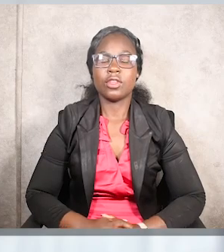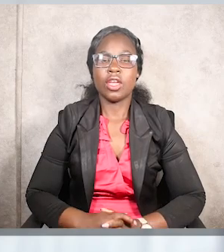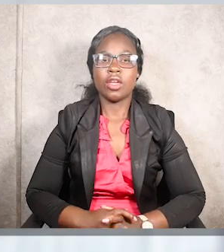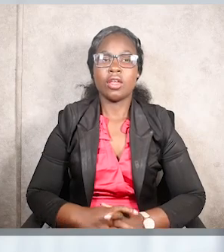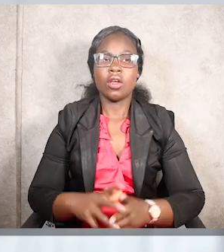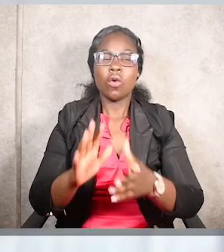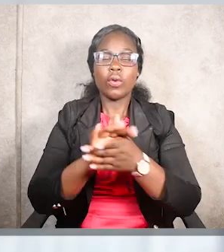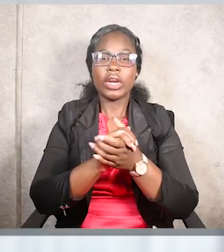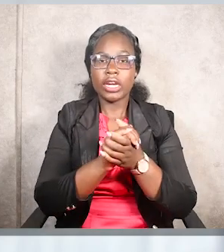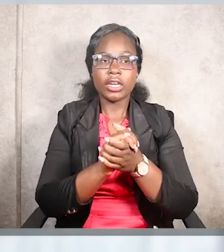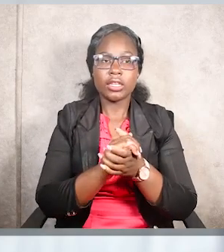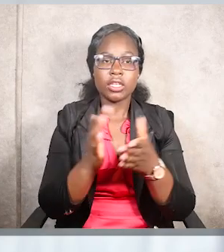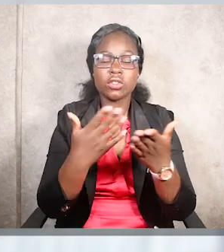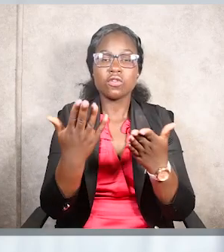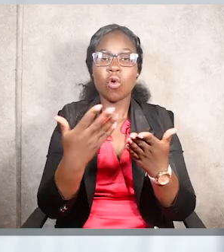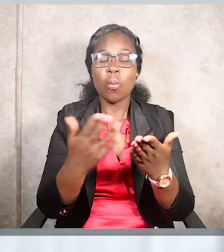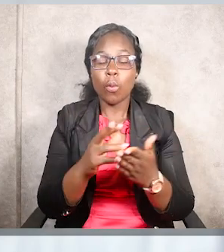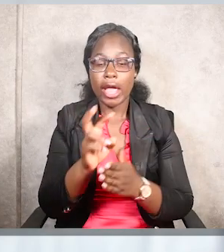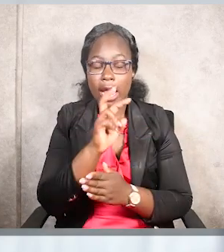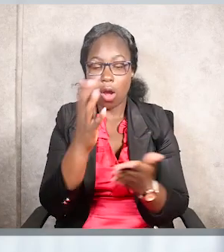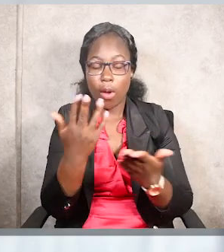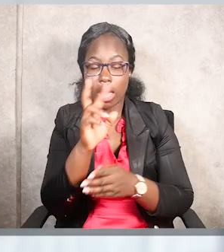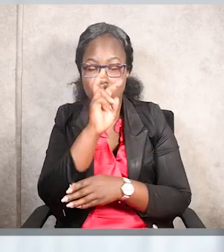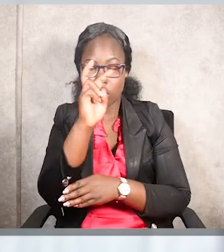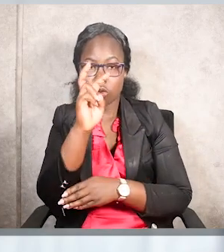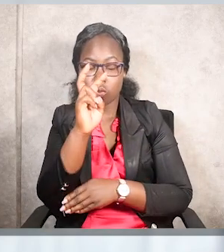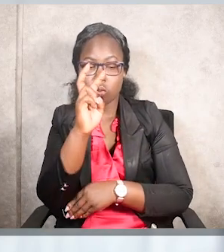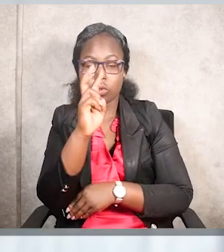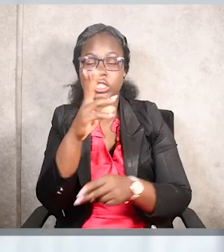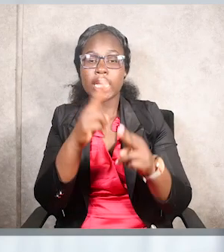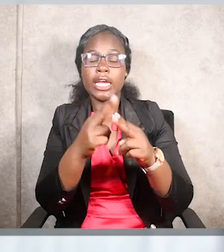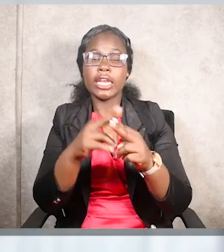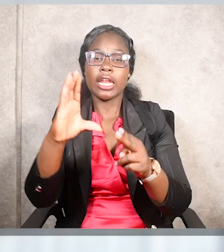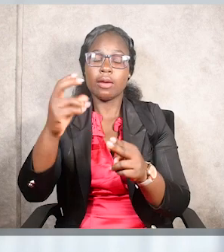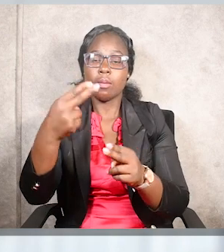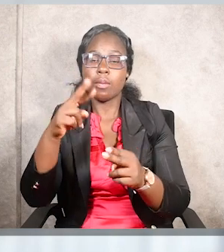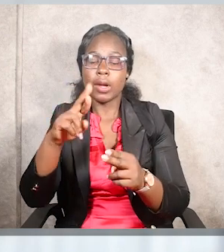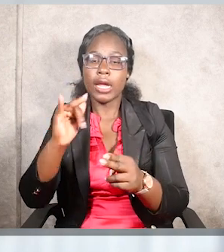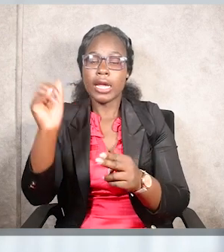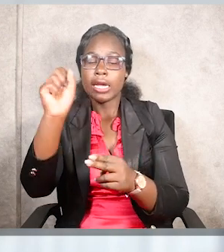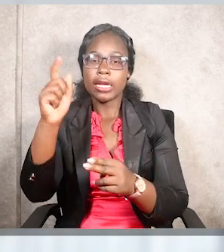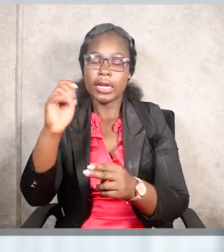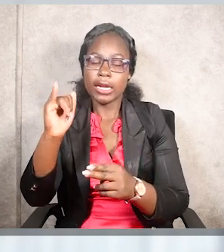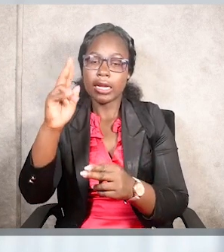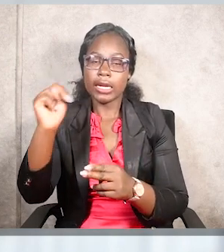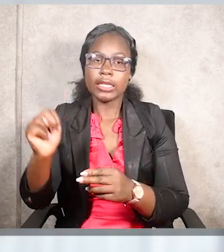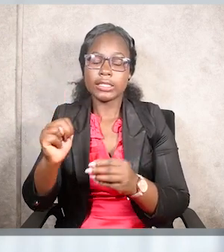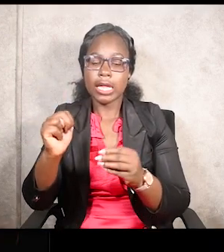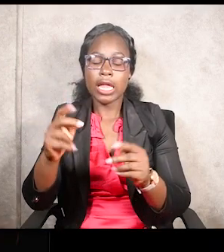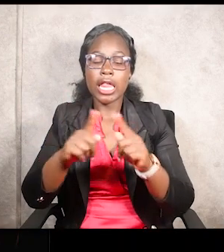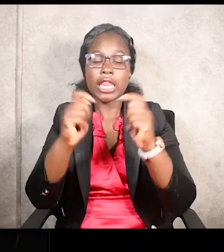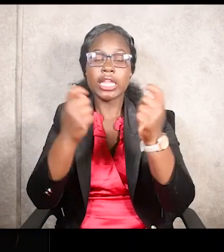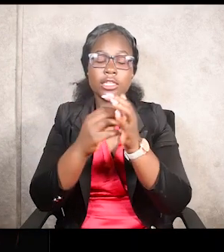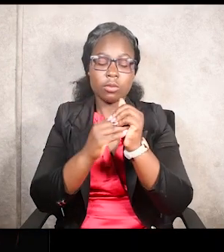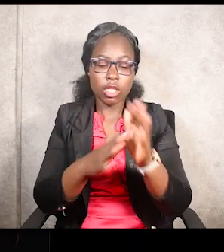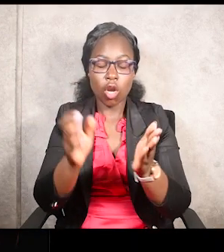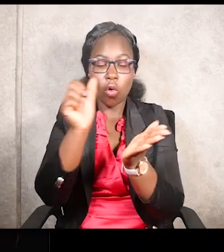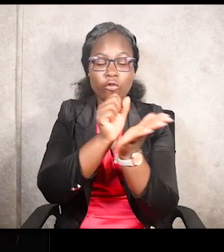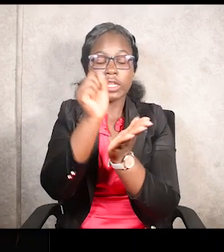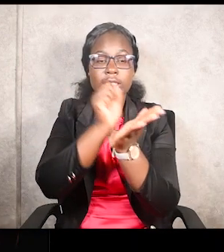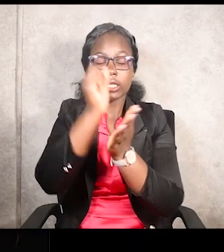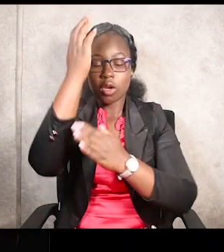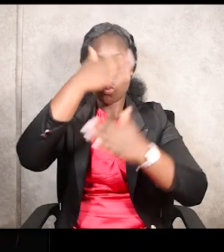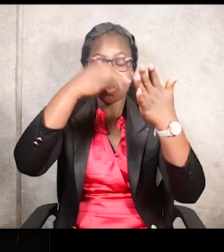Greetings from wherever you're watching us from. I am Grace Kinyanjui, the team leader of the St. Paul's University Virtual Campus. And this is where